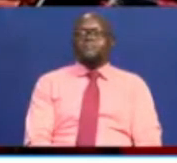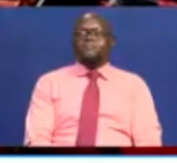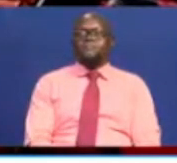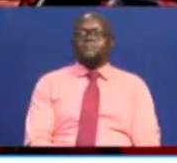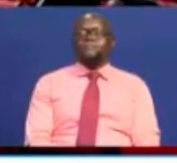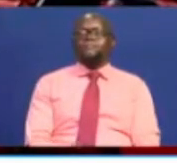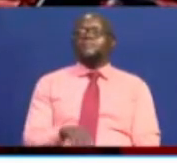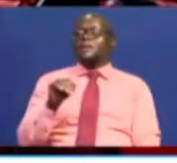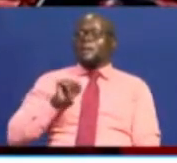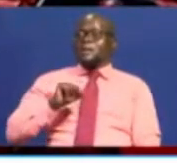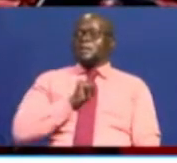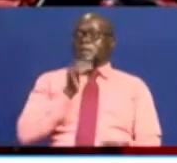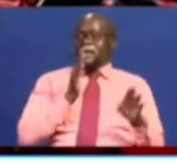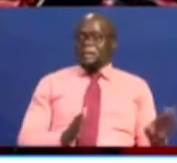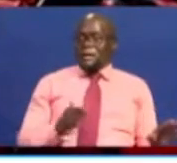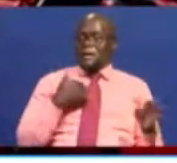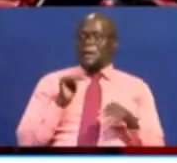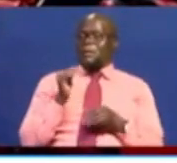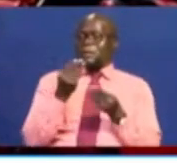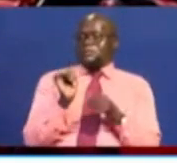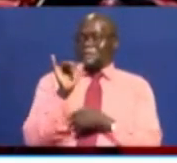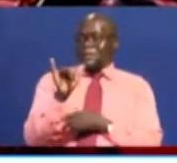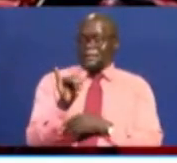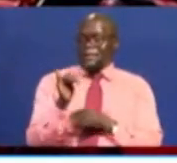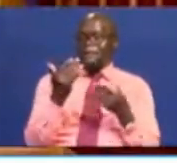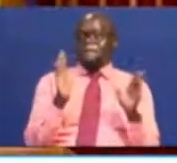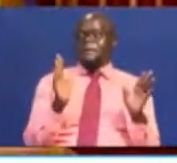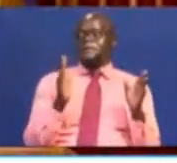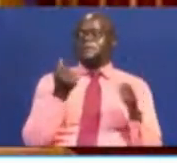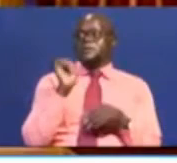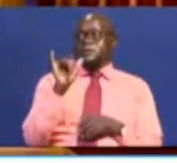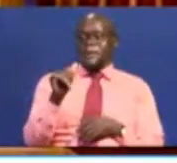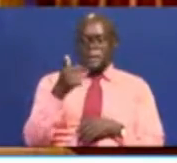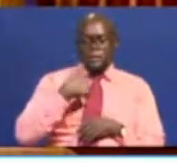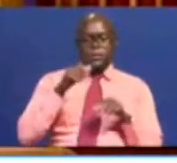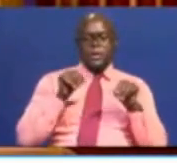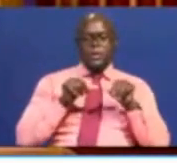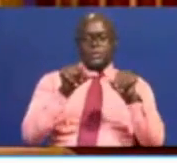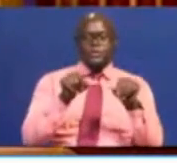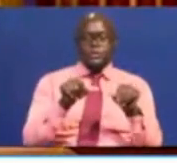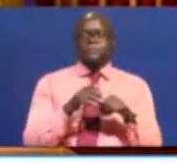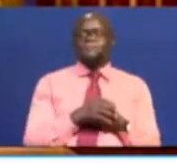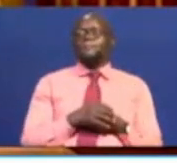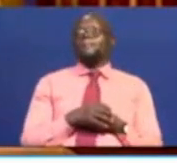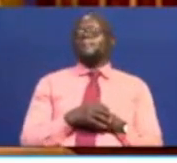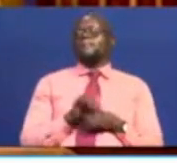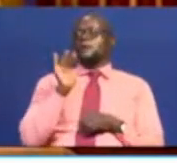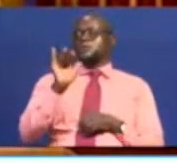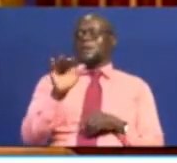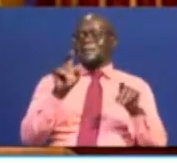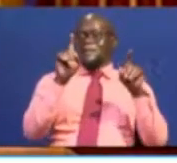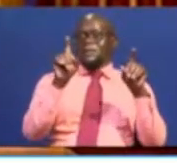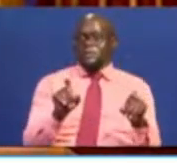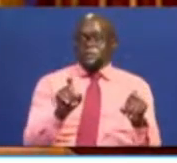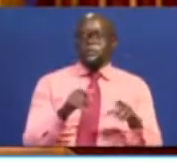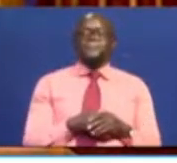No, senators, I want to put this matter to rest so that we can continue to ask the question.